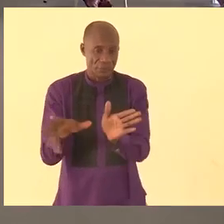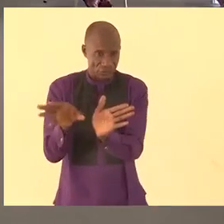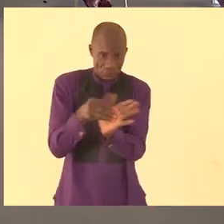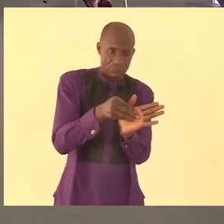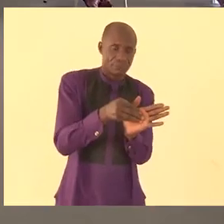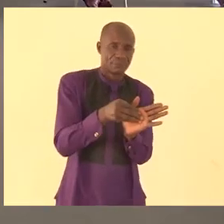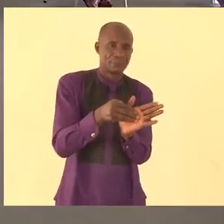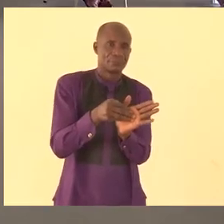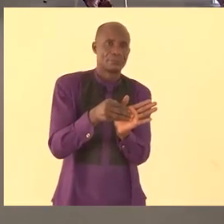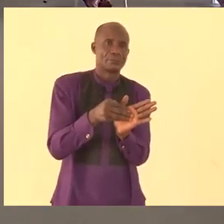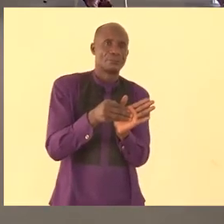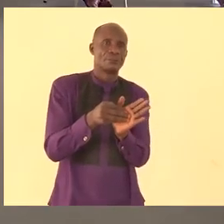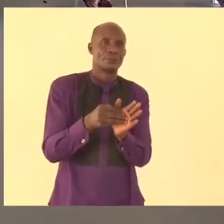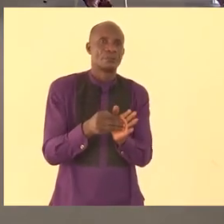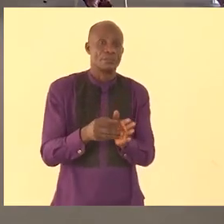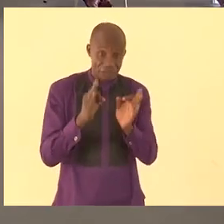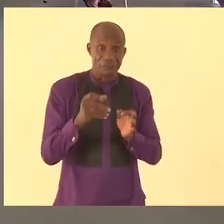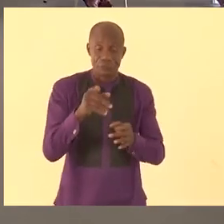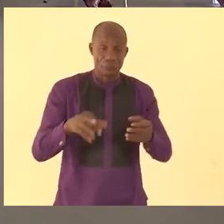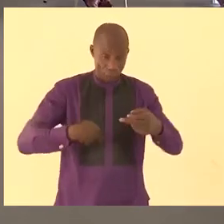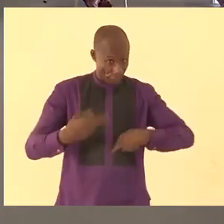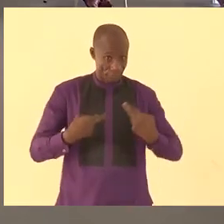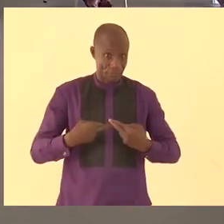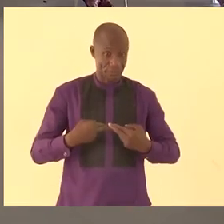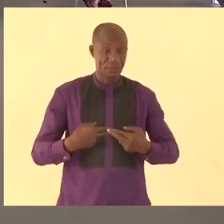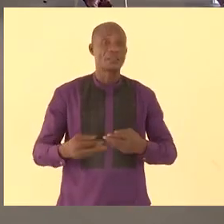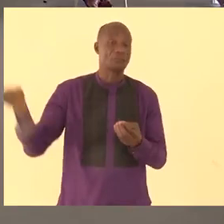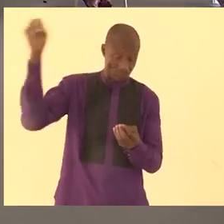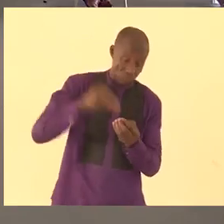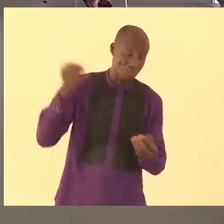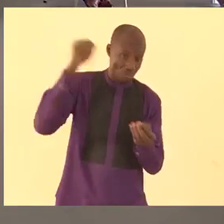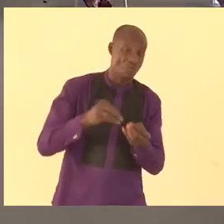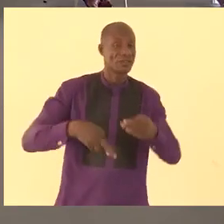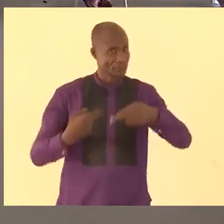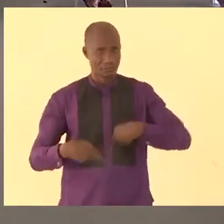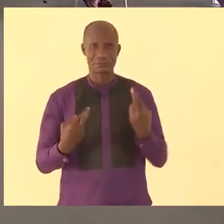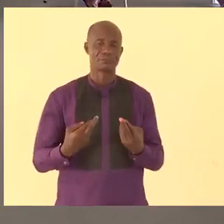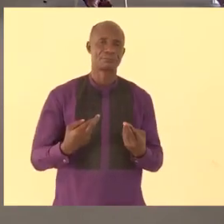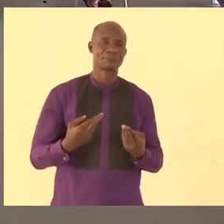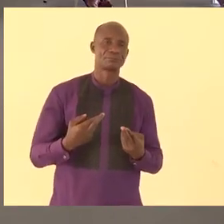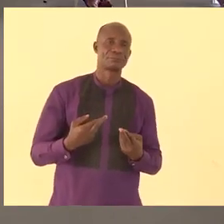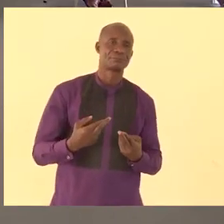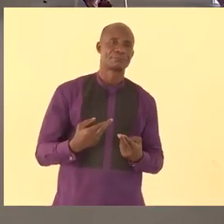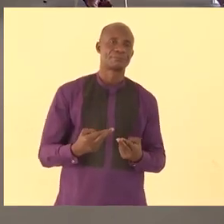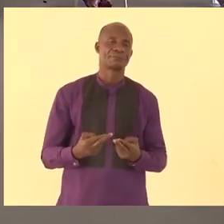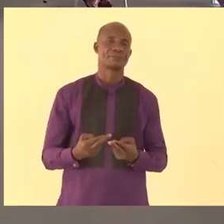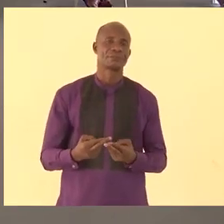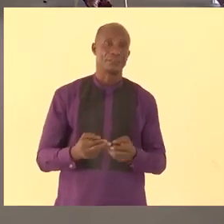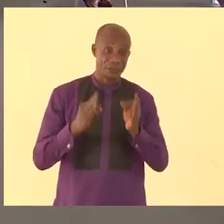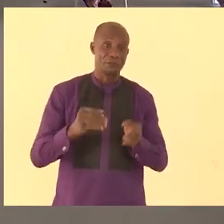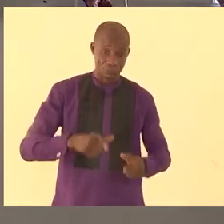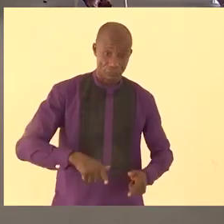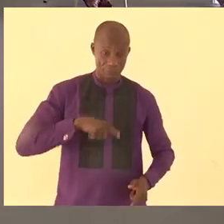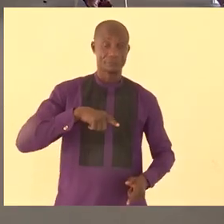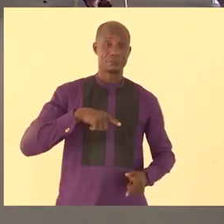radiative effect. It magnets, if you rejoice, it magnets more rejoicing to you. Such that when you learn to live the life of